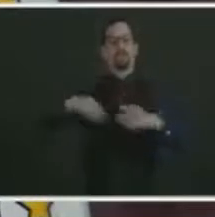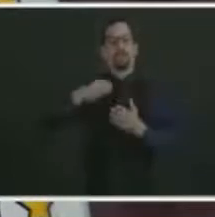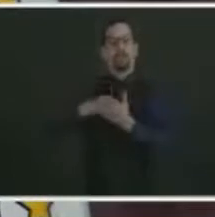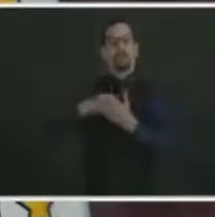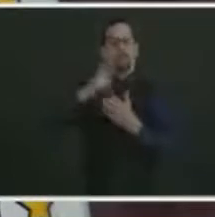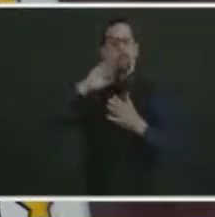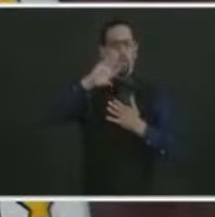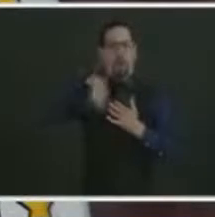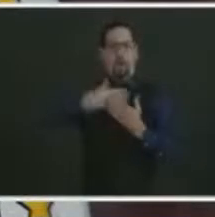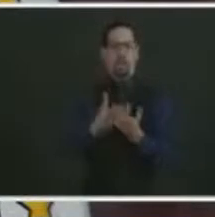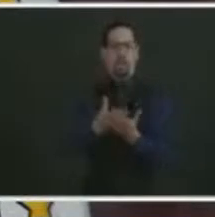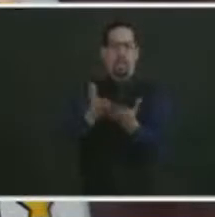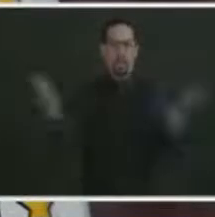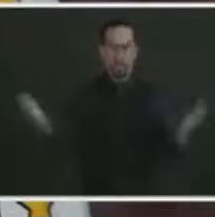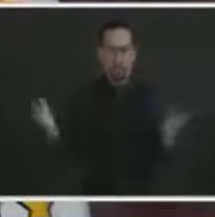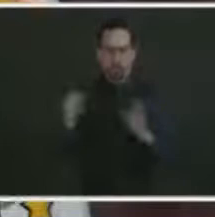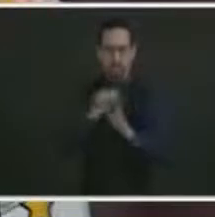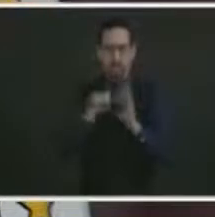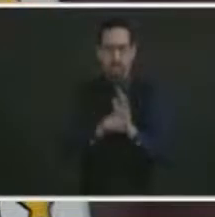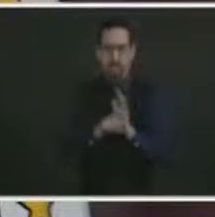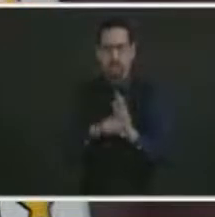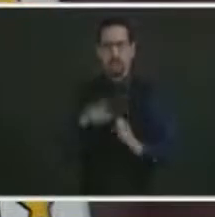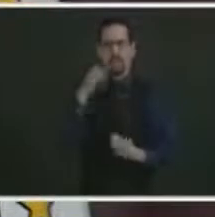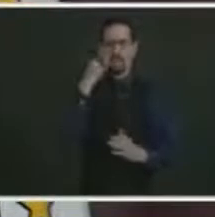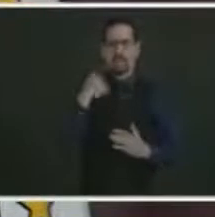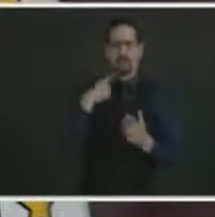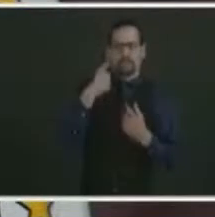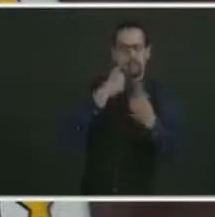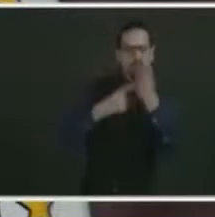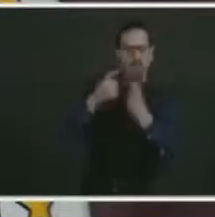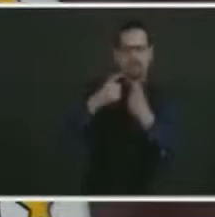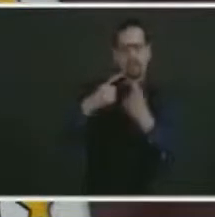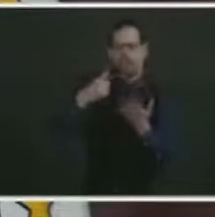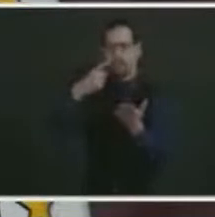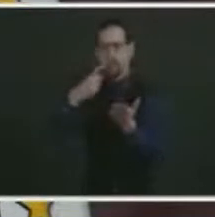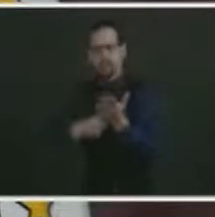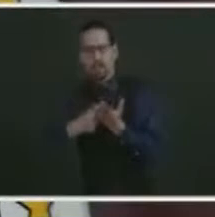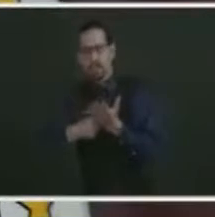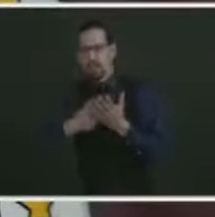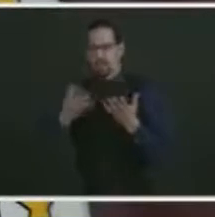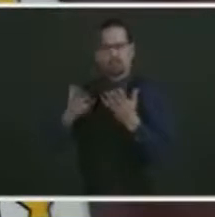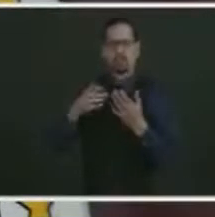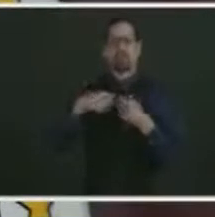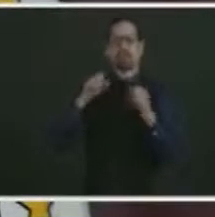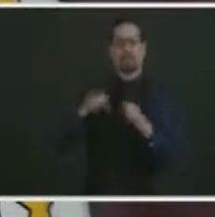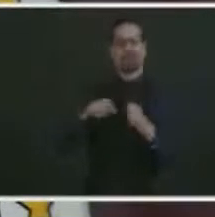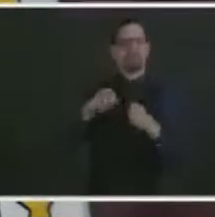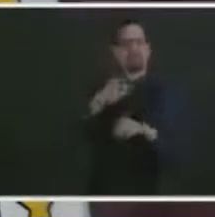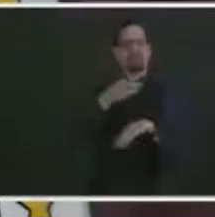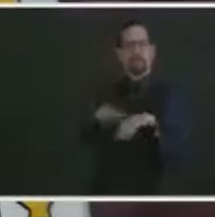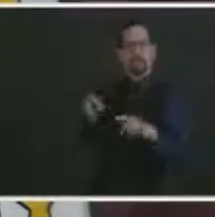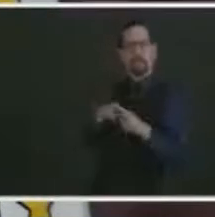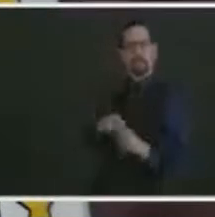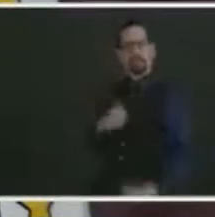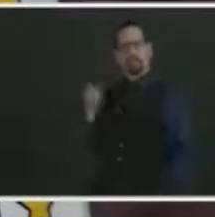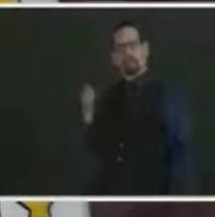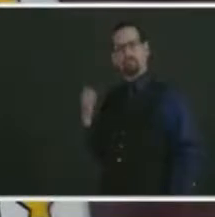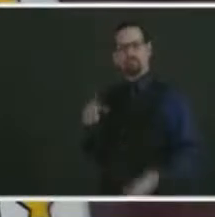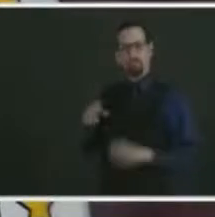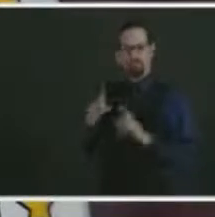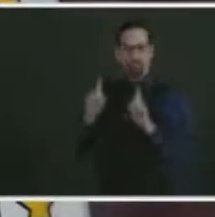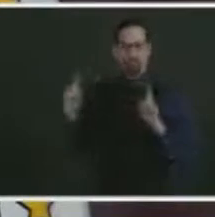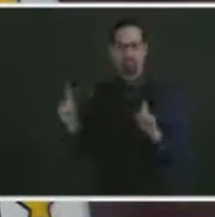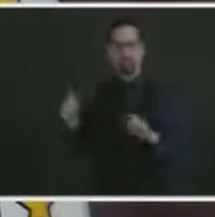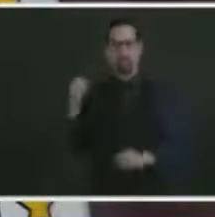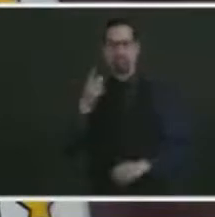If you have any questions, members of the press, we can go through the details with Director Smiley. What I'm also saying, and I'm